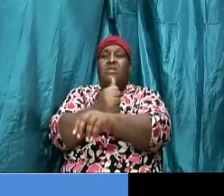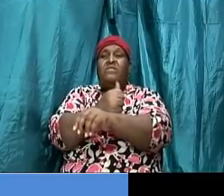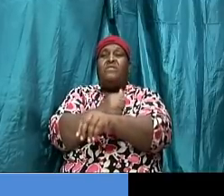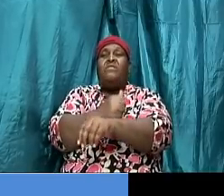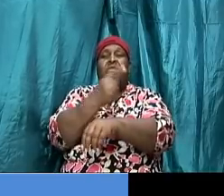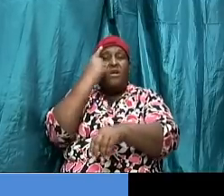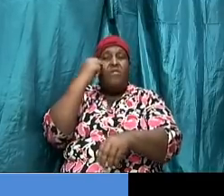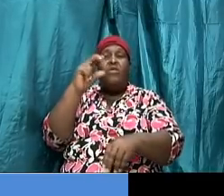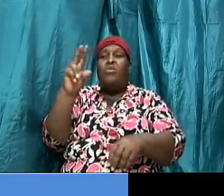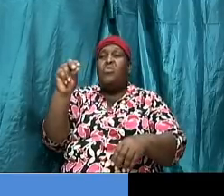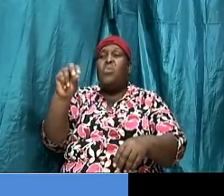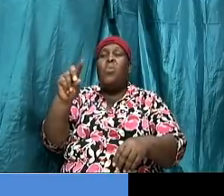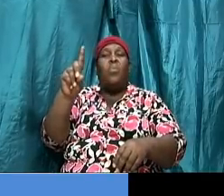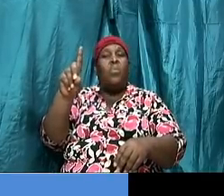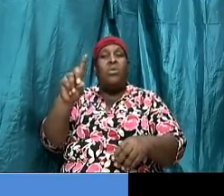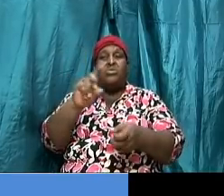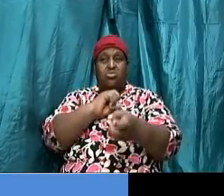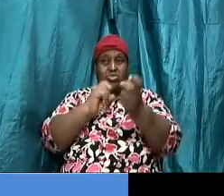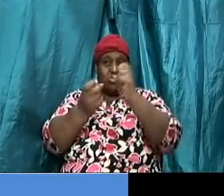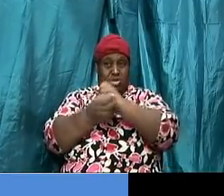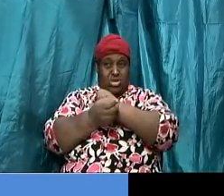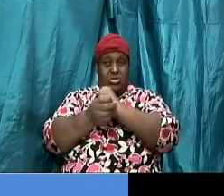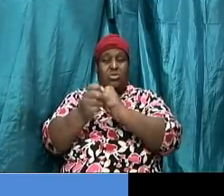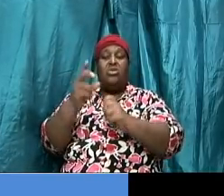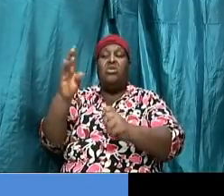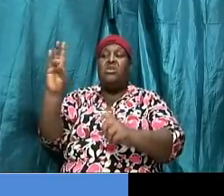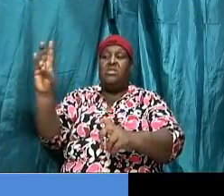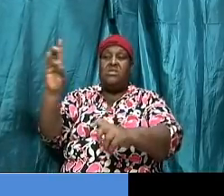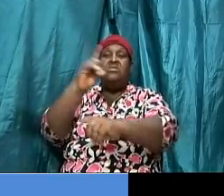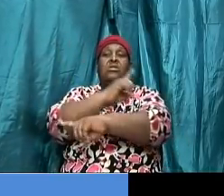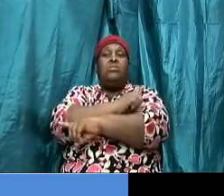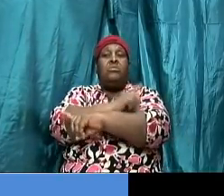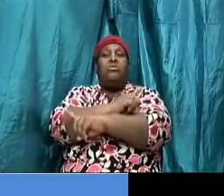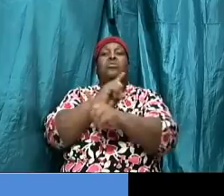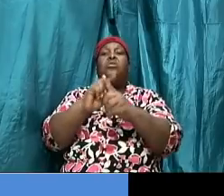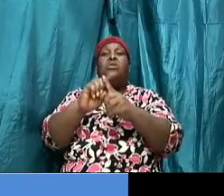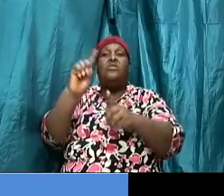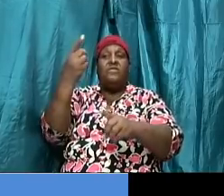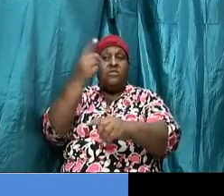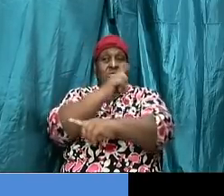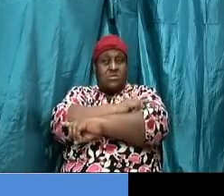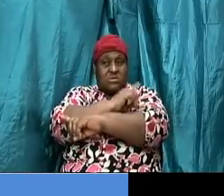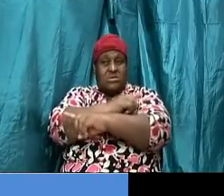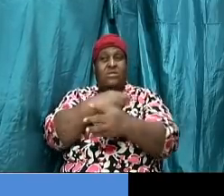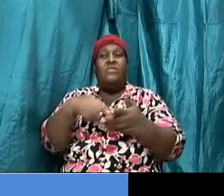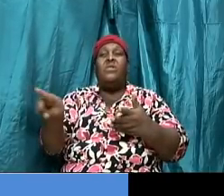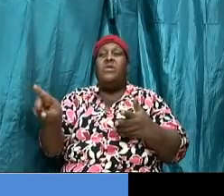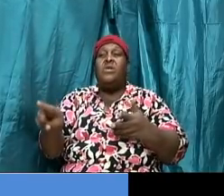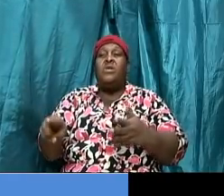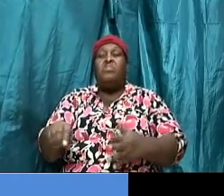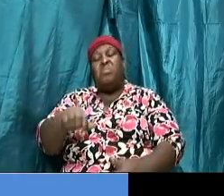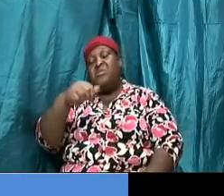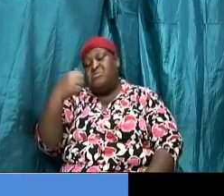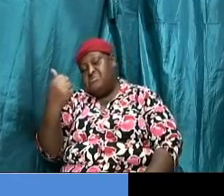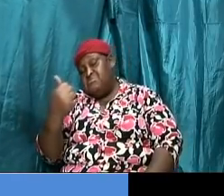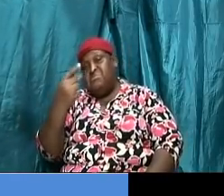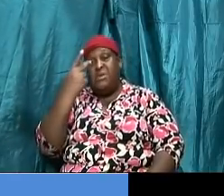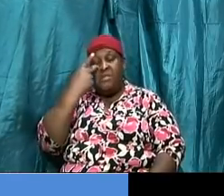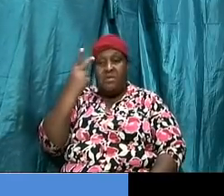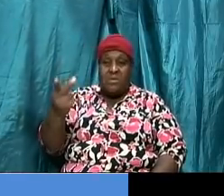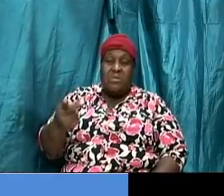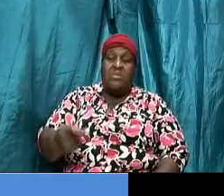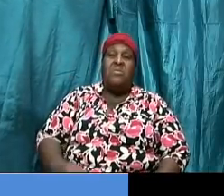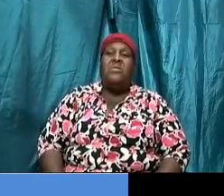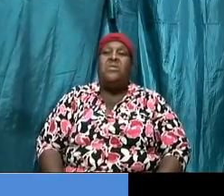Sabbath to the first day of the week. Amen. But there's another view, and this is the view that I subscribe